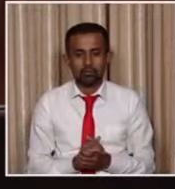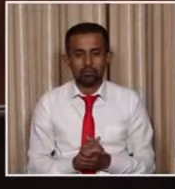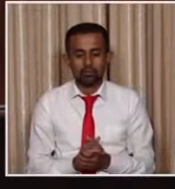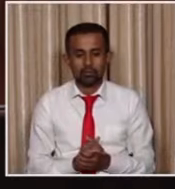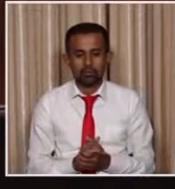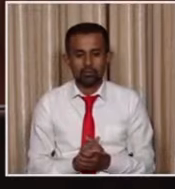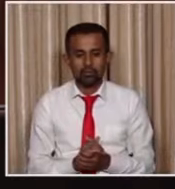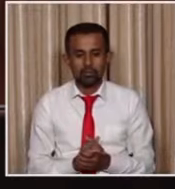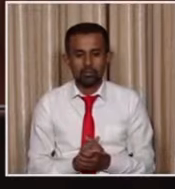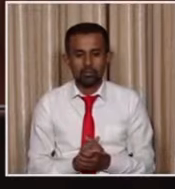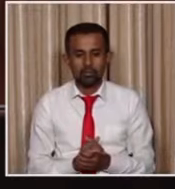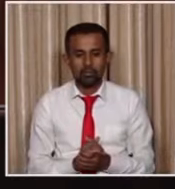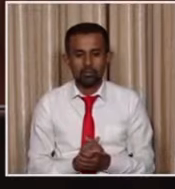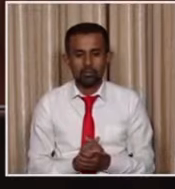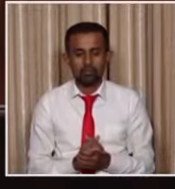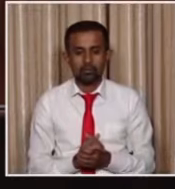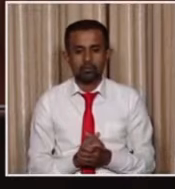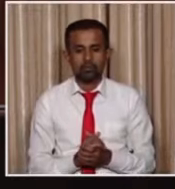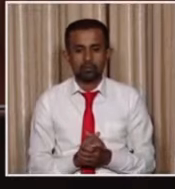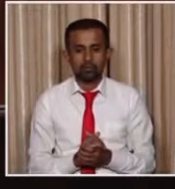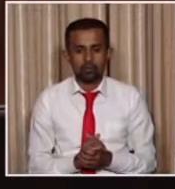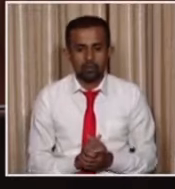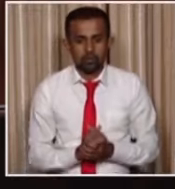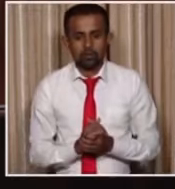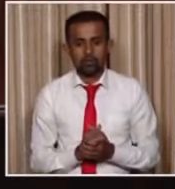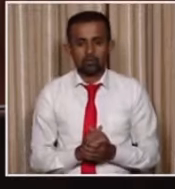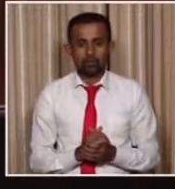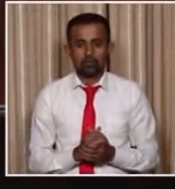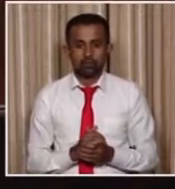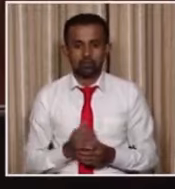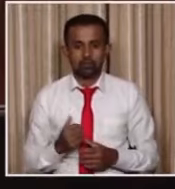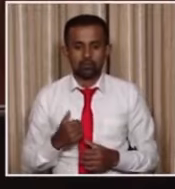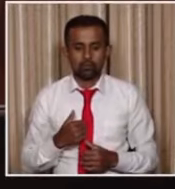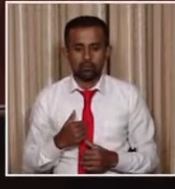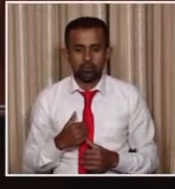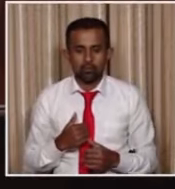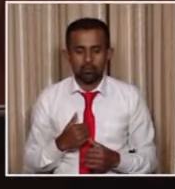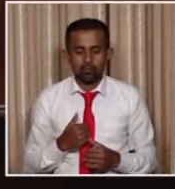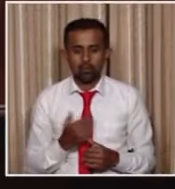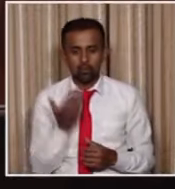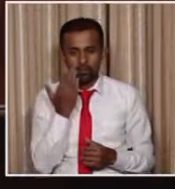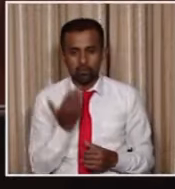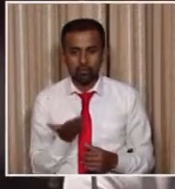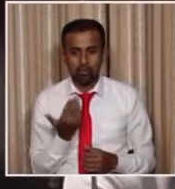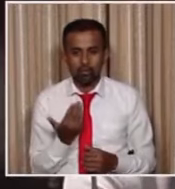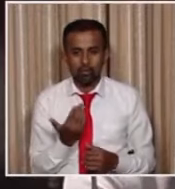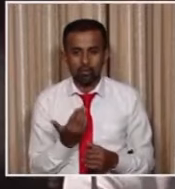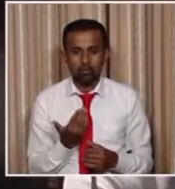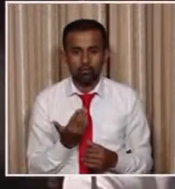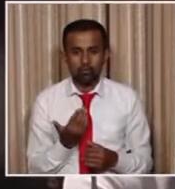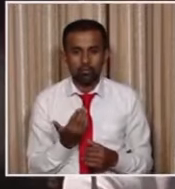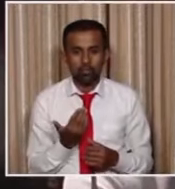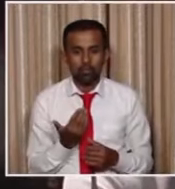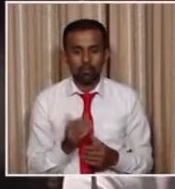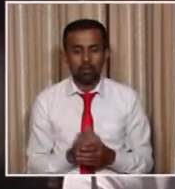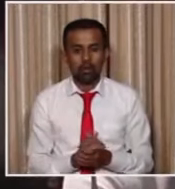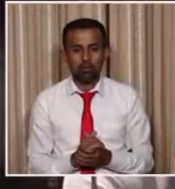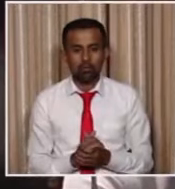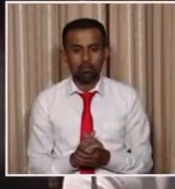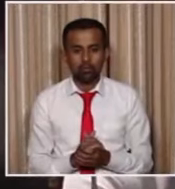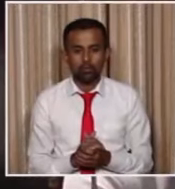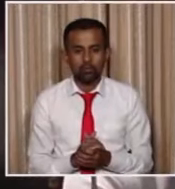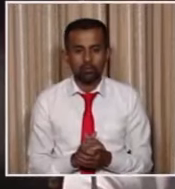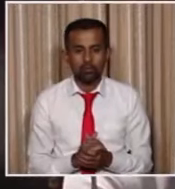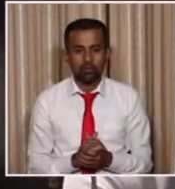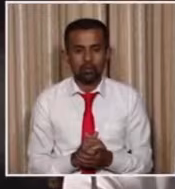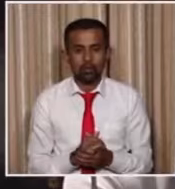we are facing difficulties, especially regarding the partisan cases and the stamp duty. So